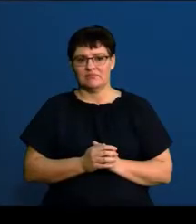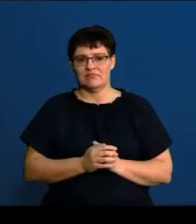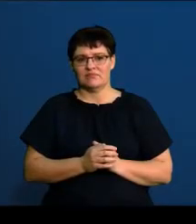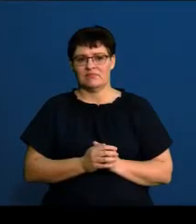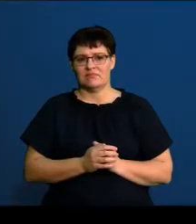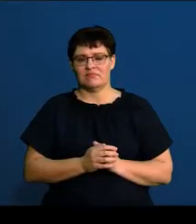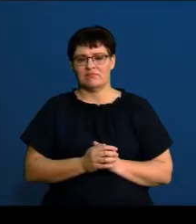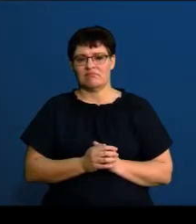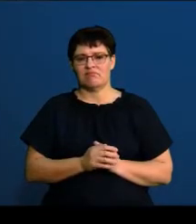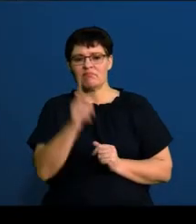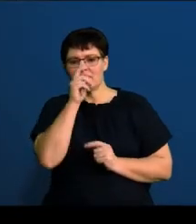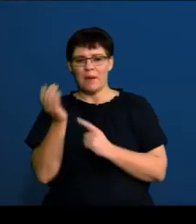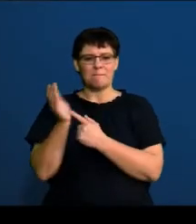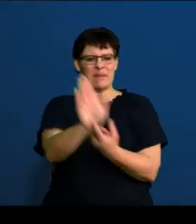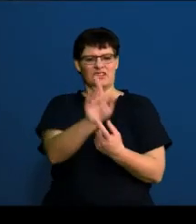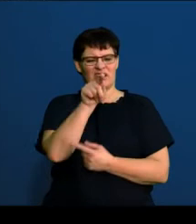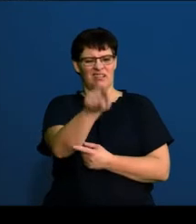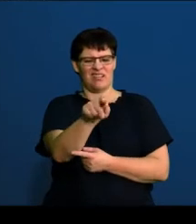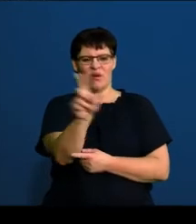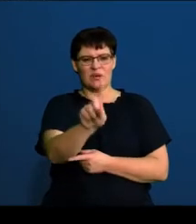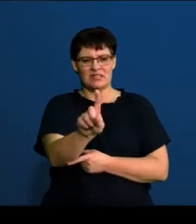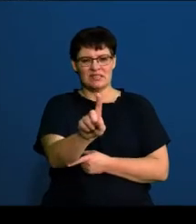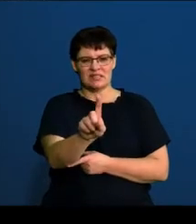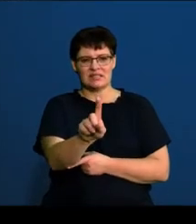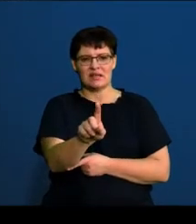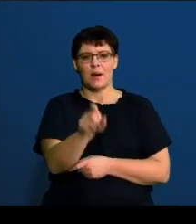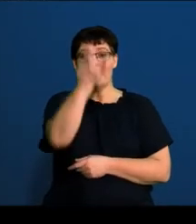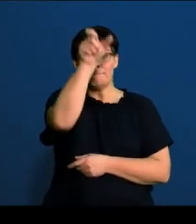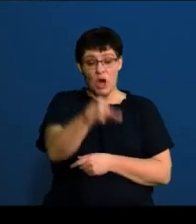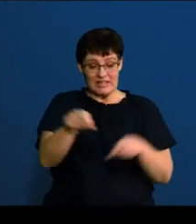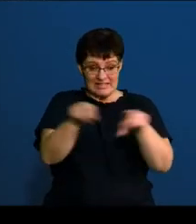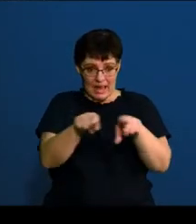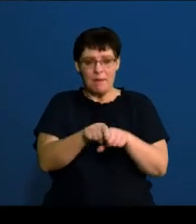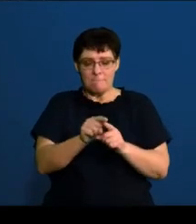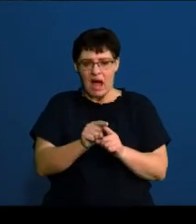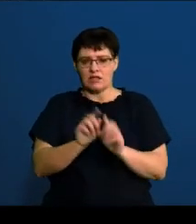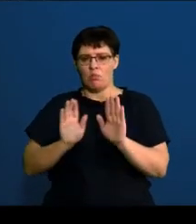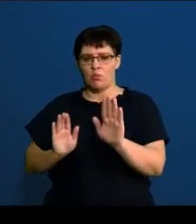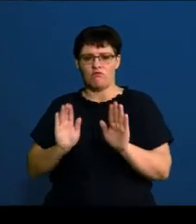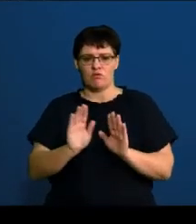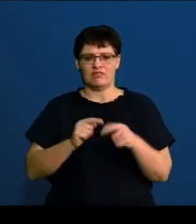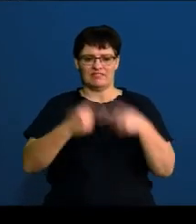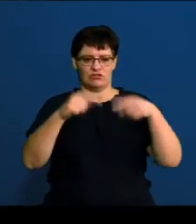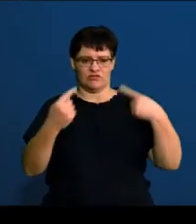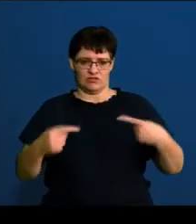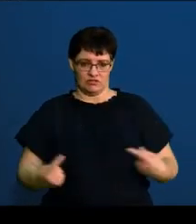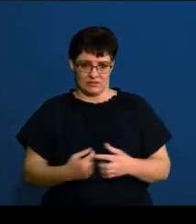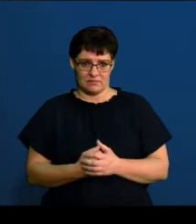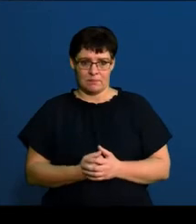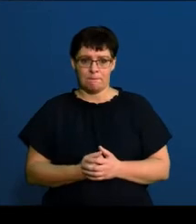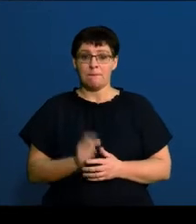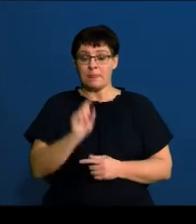Now I have a picture here of the same guy doing different movements. The first one,